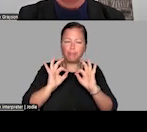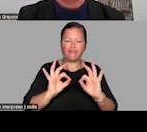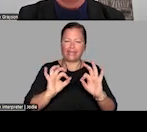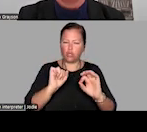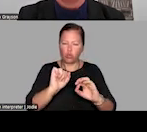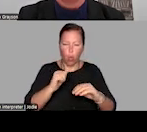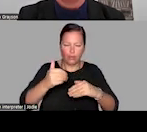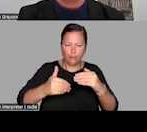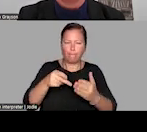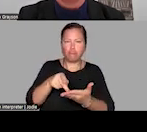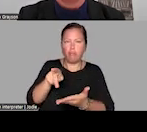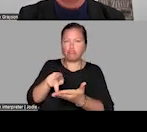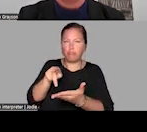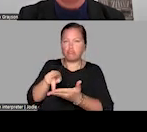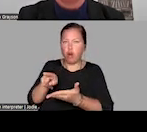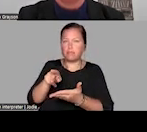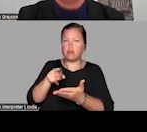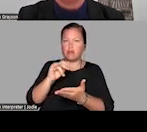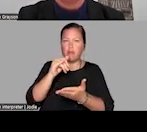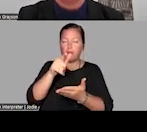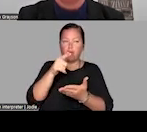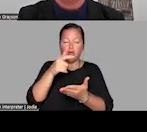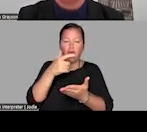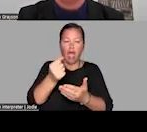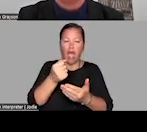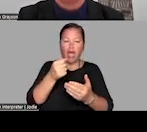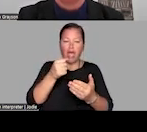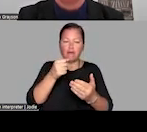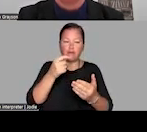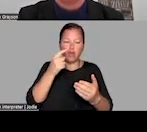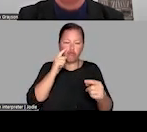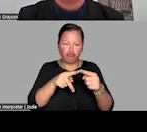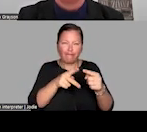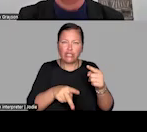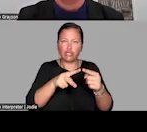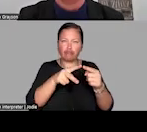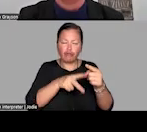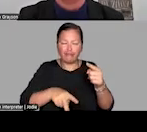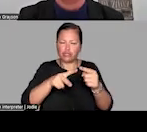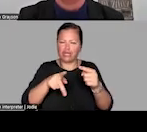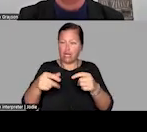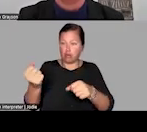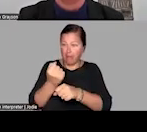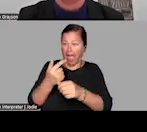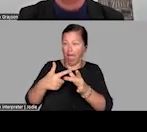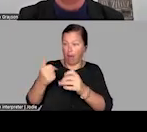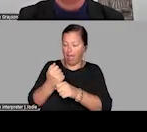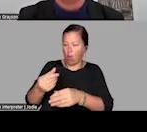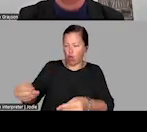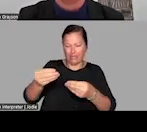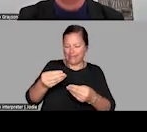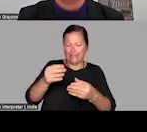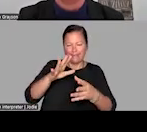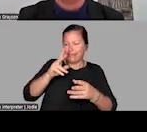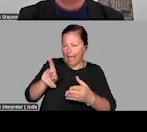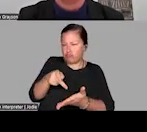hours, you may have worked through many revisions of a particular generated work. That's still not copyrightable